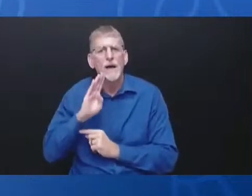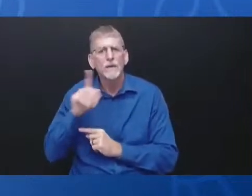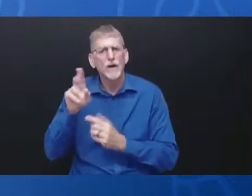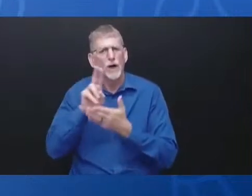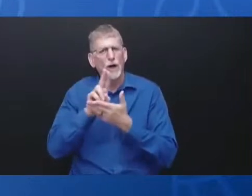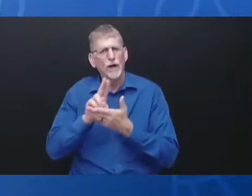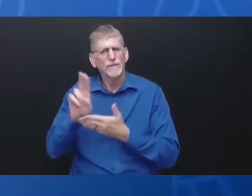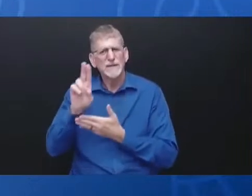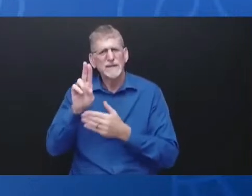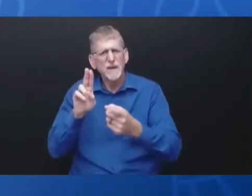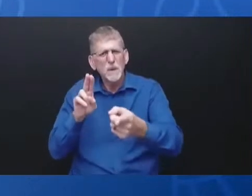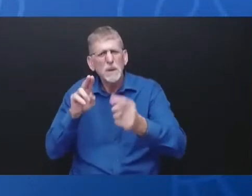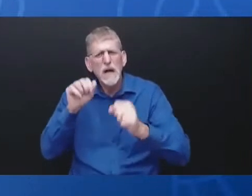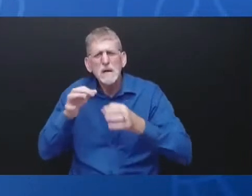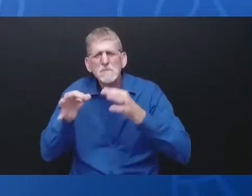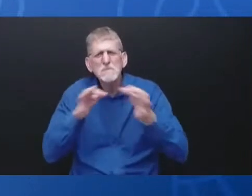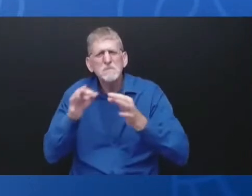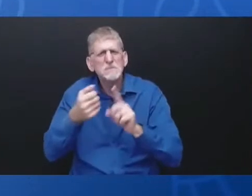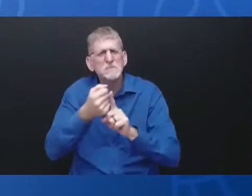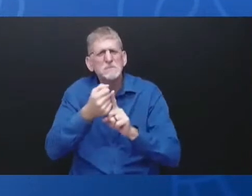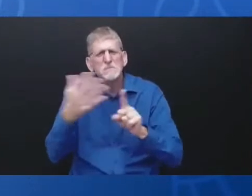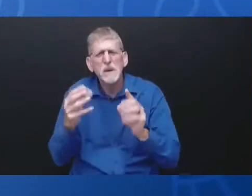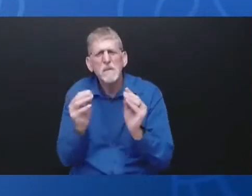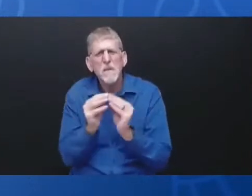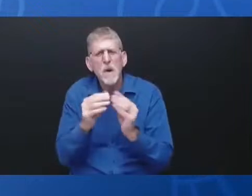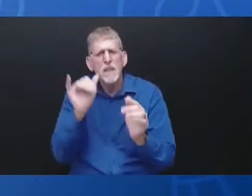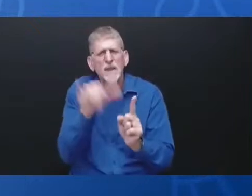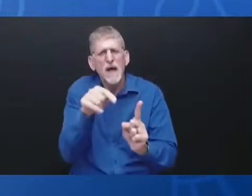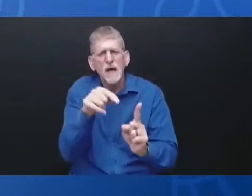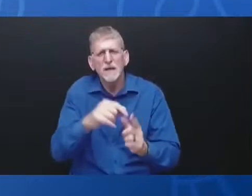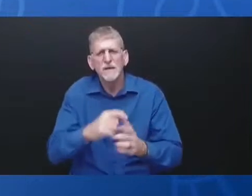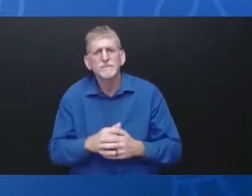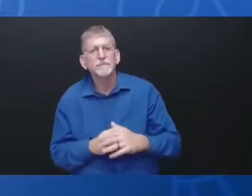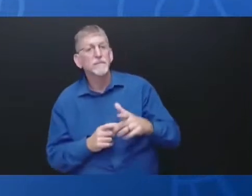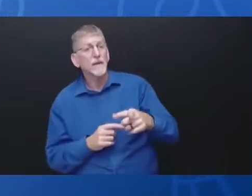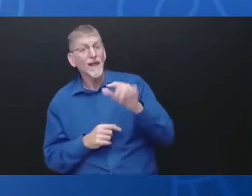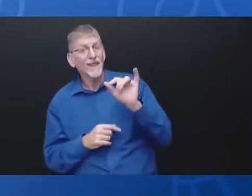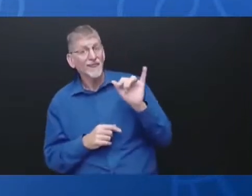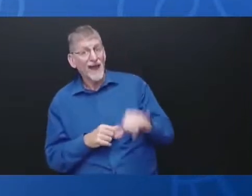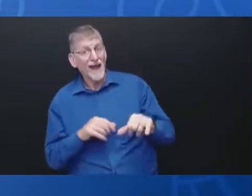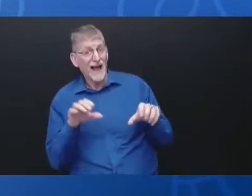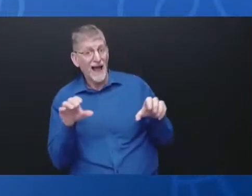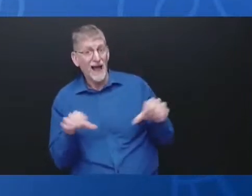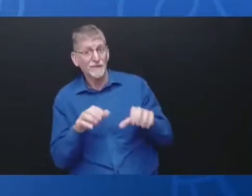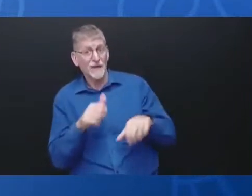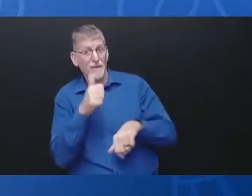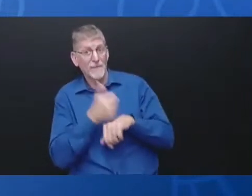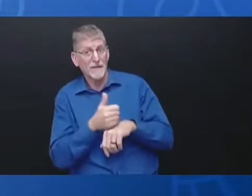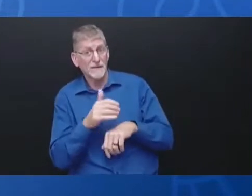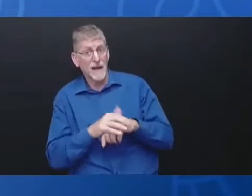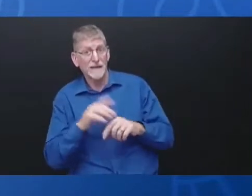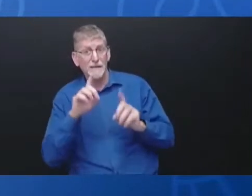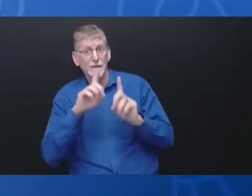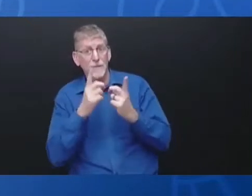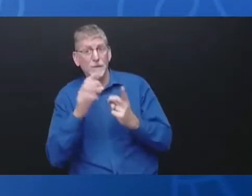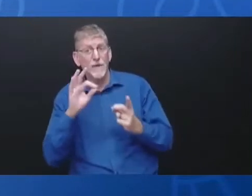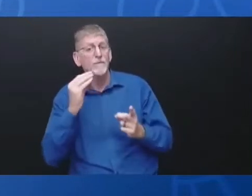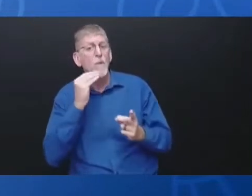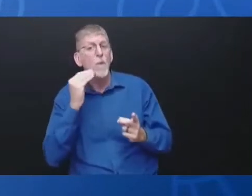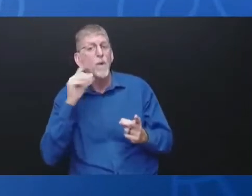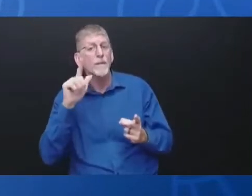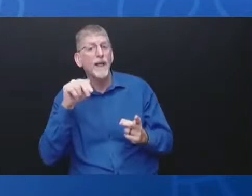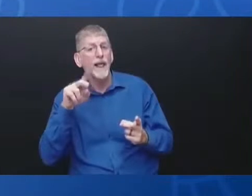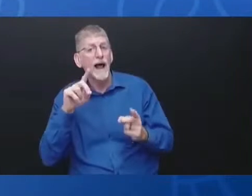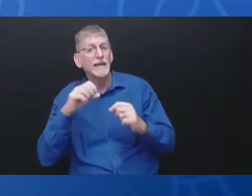to that kind of action on everything we might discuss, that's the Department of Homeland Security. So that would be them. And on violence,